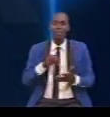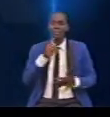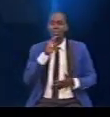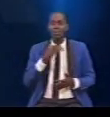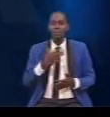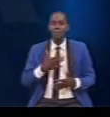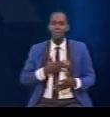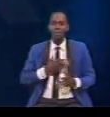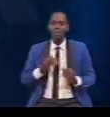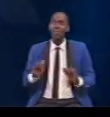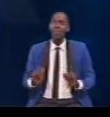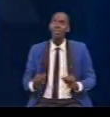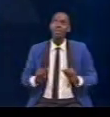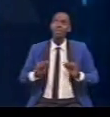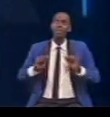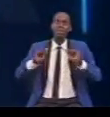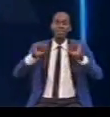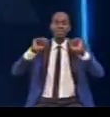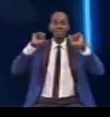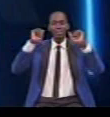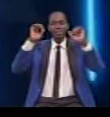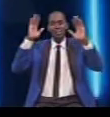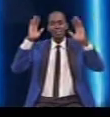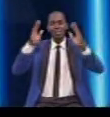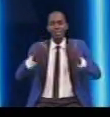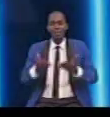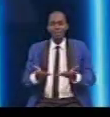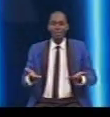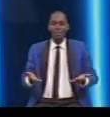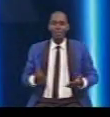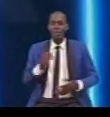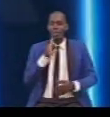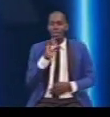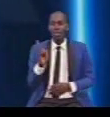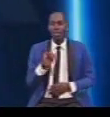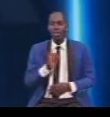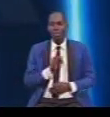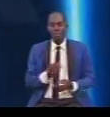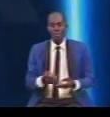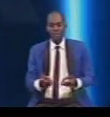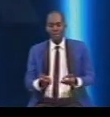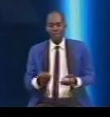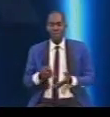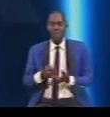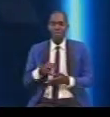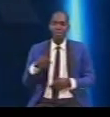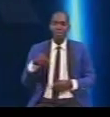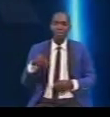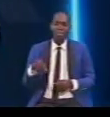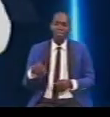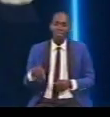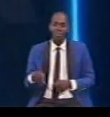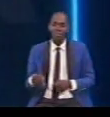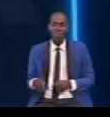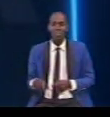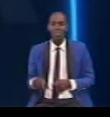my surrender. Here is where I lay it